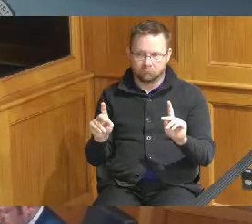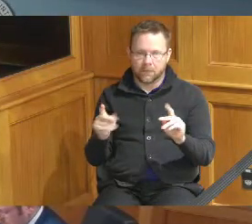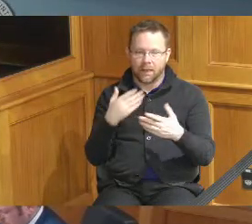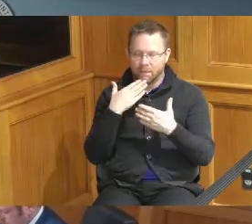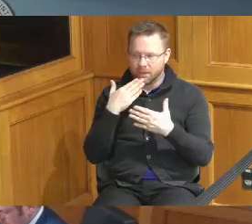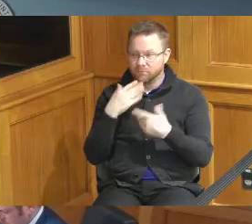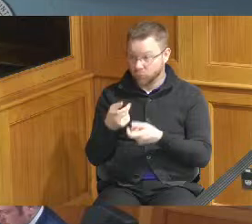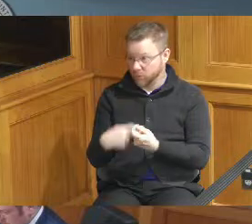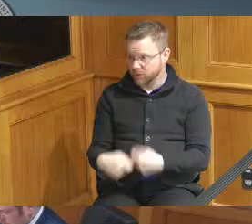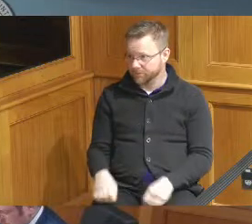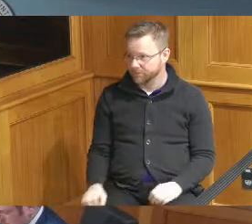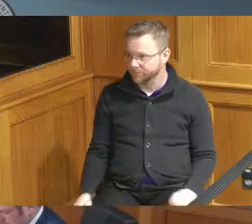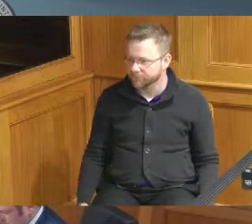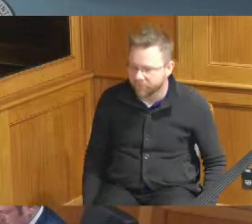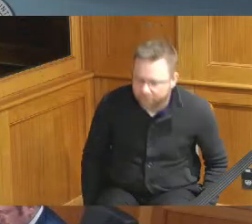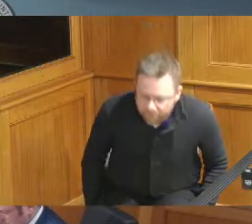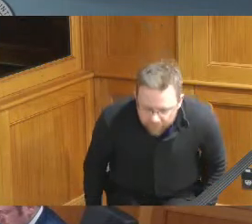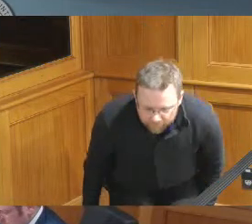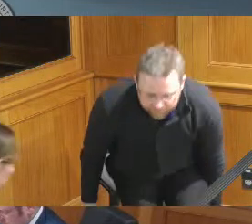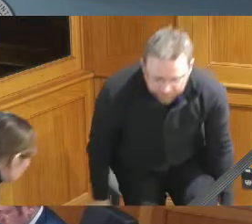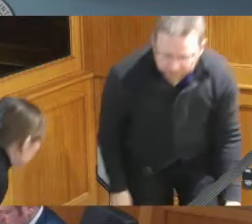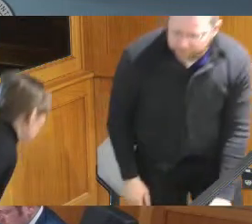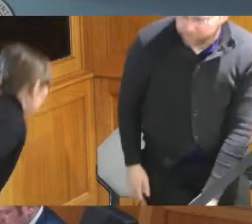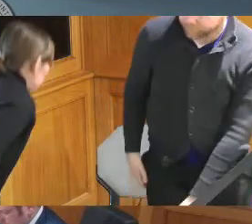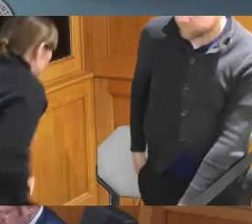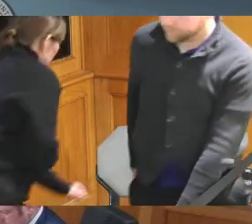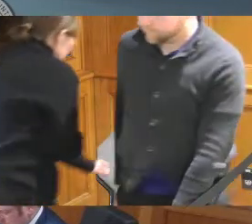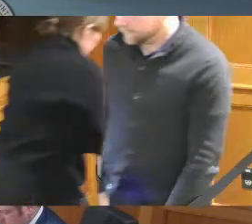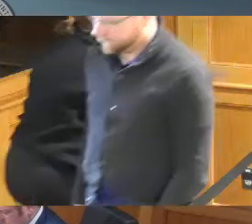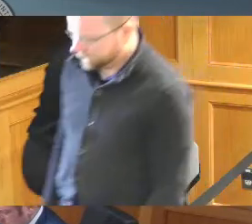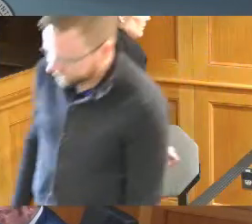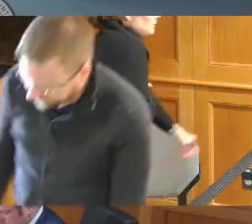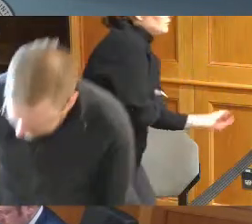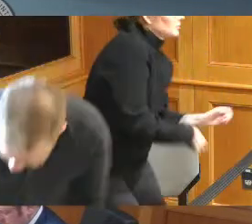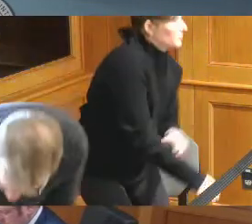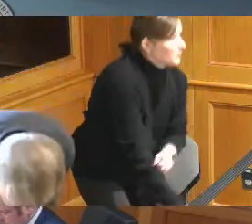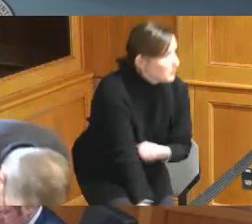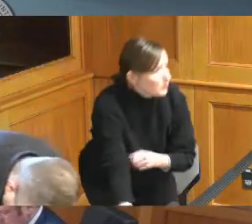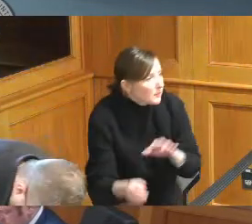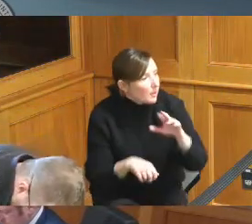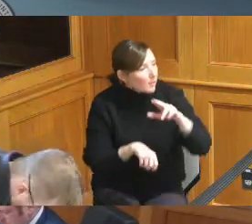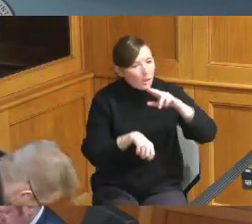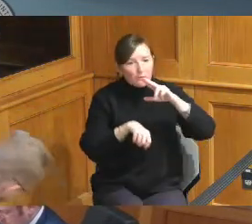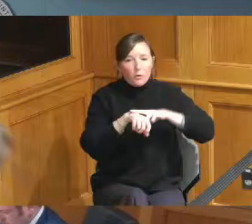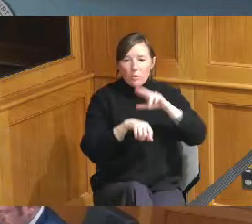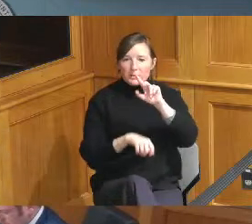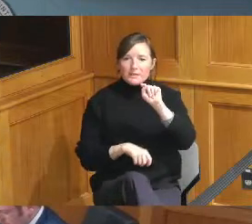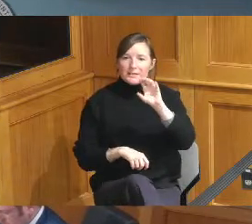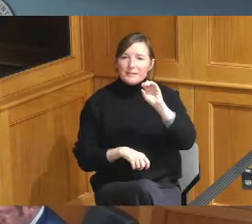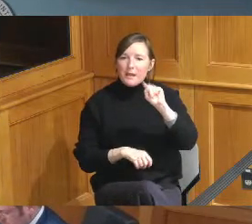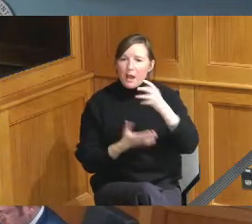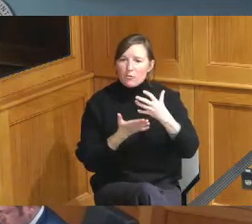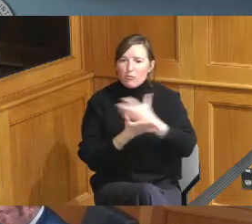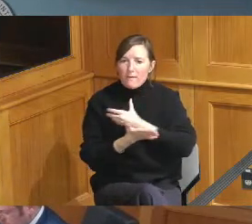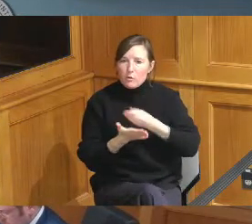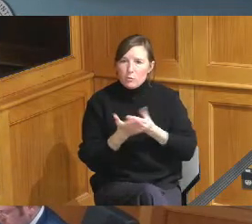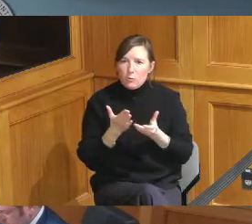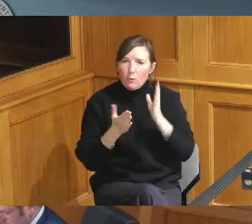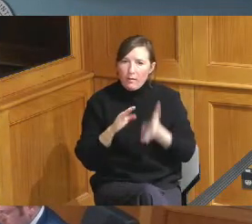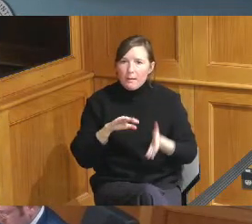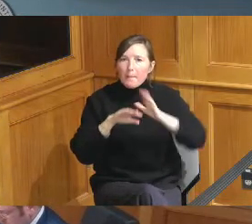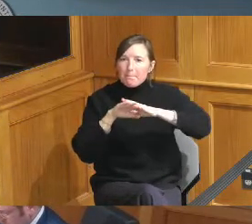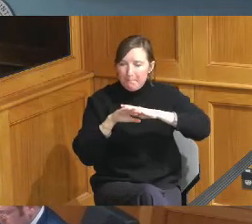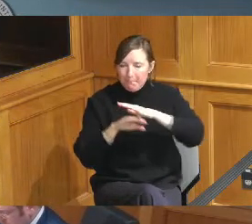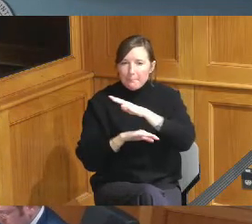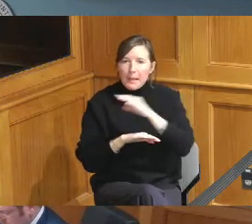Thank you for that. Of course, the graph that we saw, it's good to see that the top revenue is increasing. And of course, as we renew and